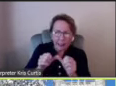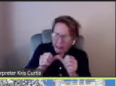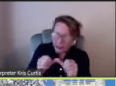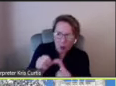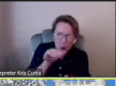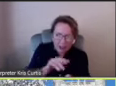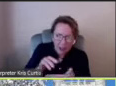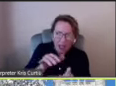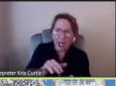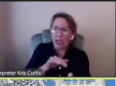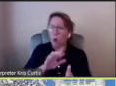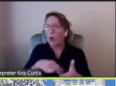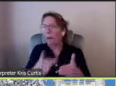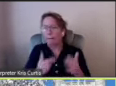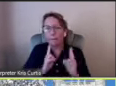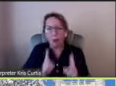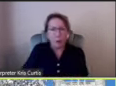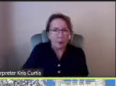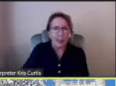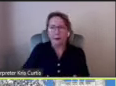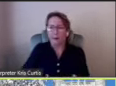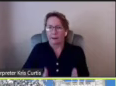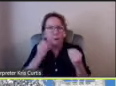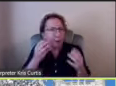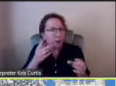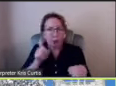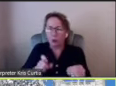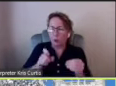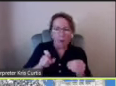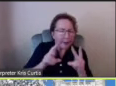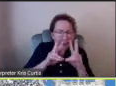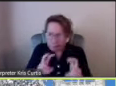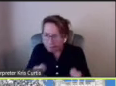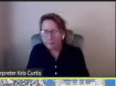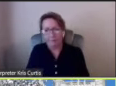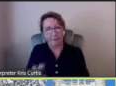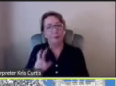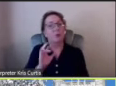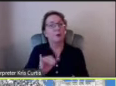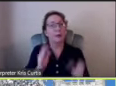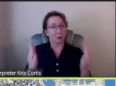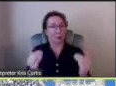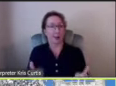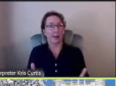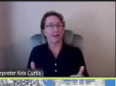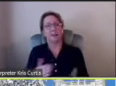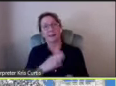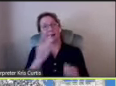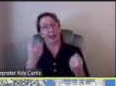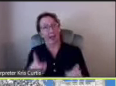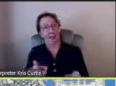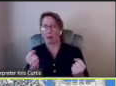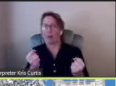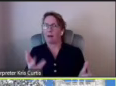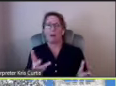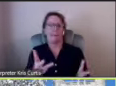human data would you be tracking long-term. So this has resulted, next slide, in a lot of really interesting